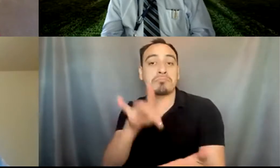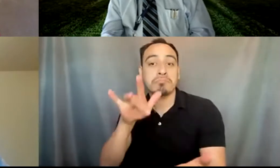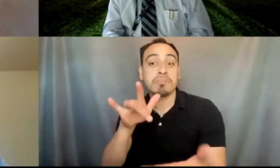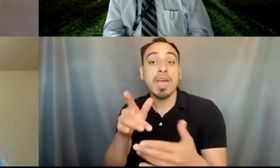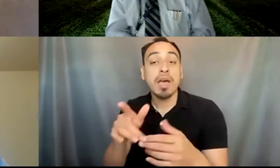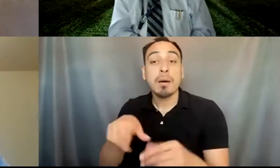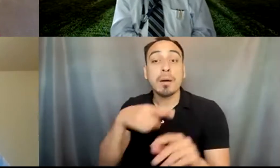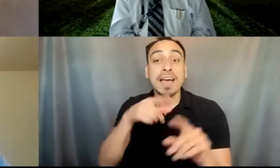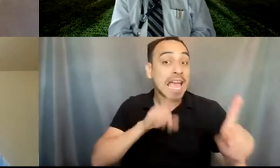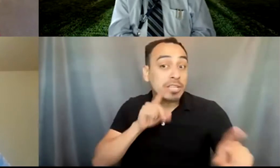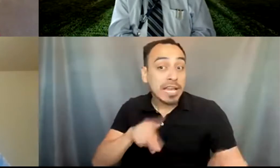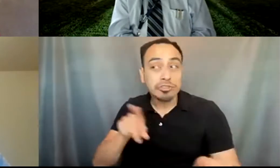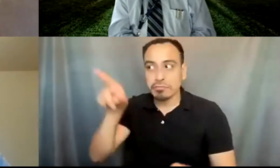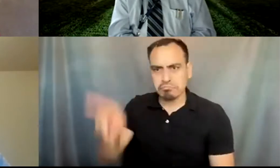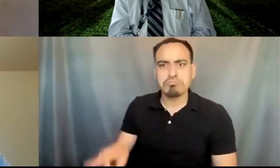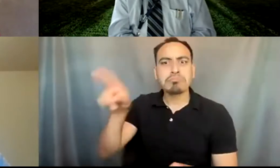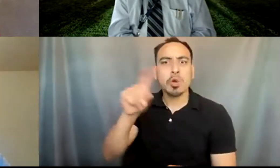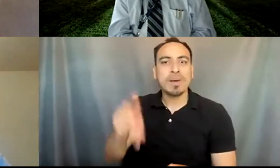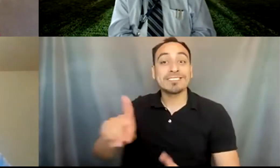feedback there as well.